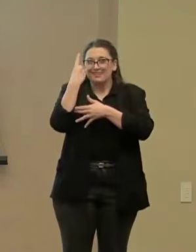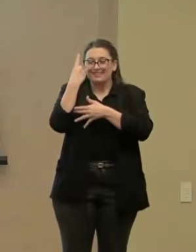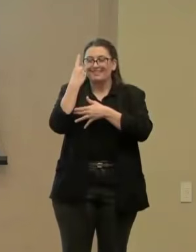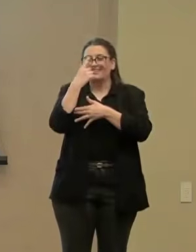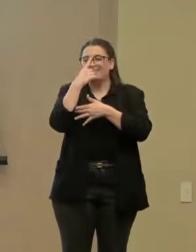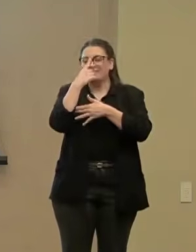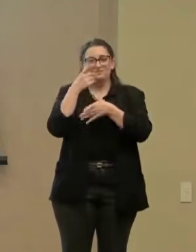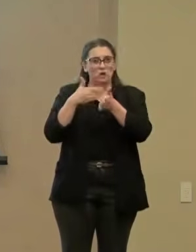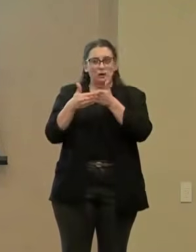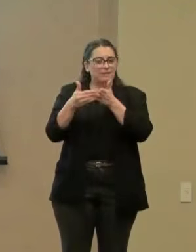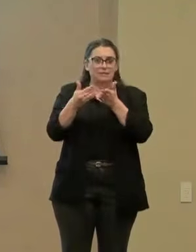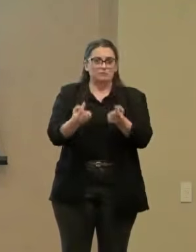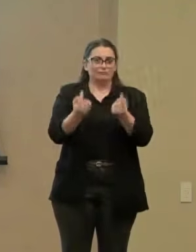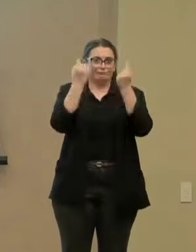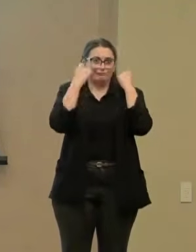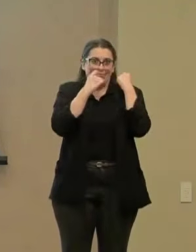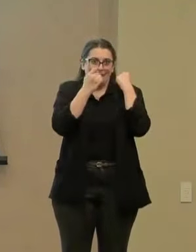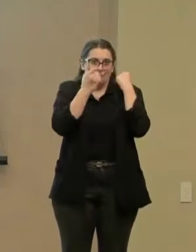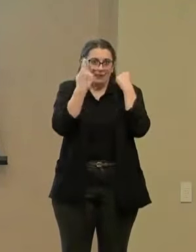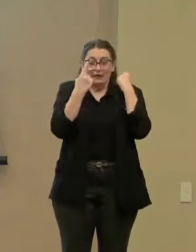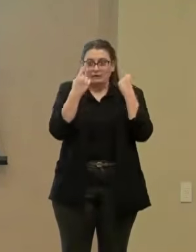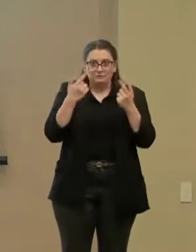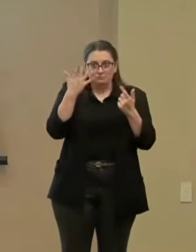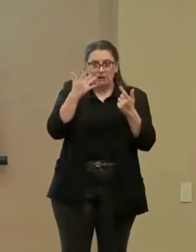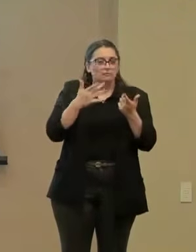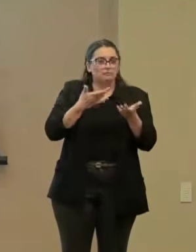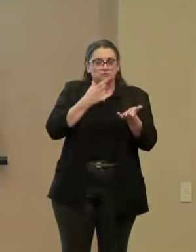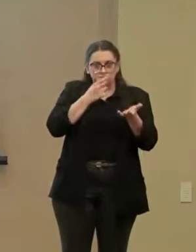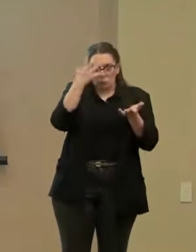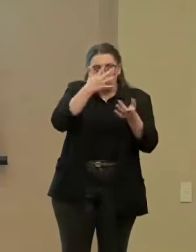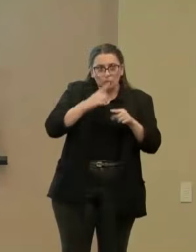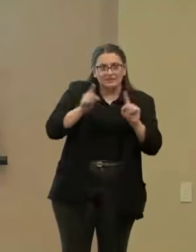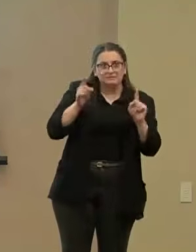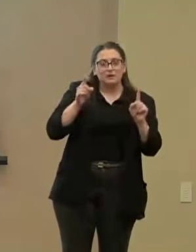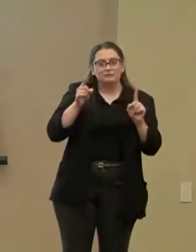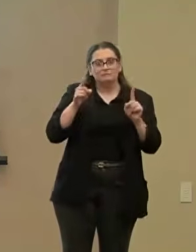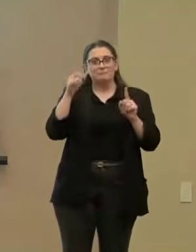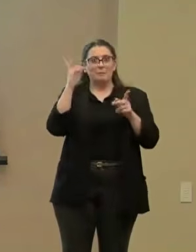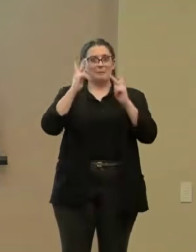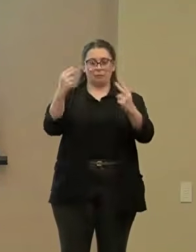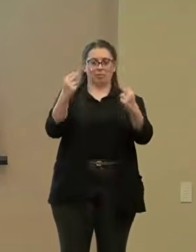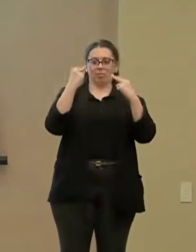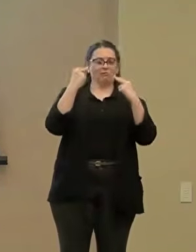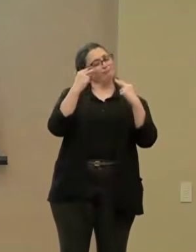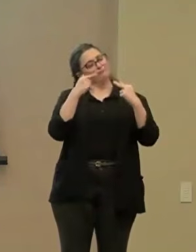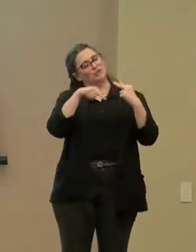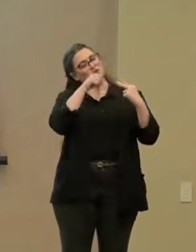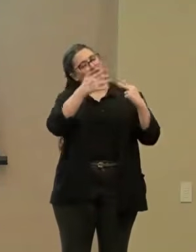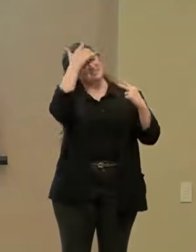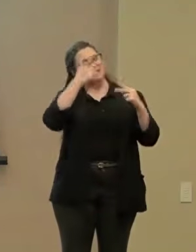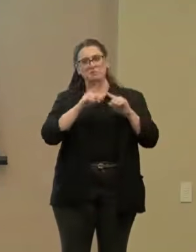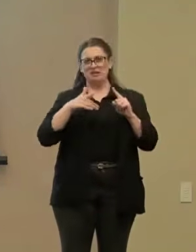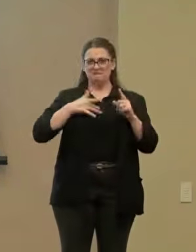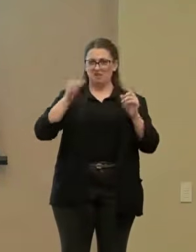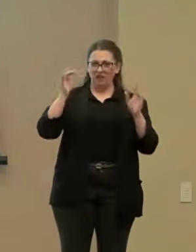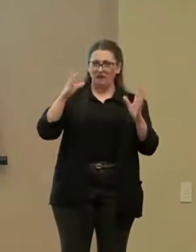you know, they just don't get it because you don't necessarily look different, or you don't, you know, to them, you don't seem sick, but you feel awful all the time,